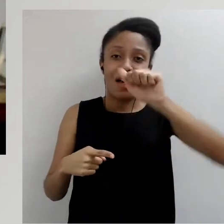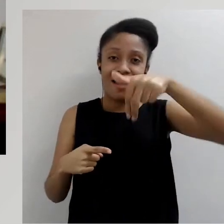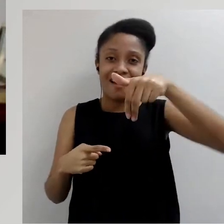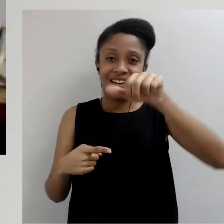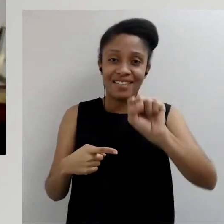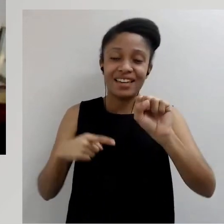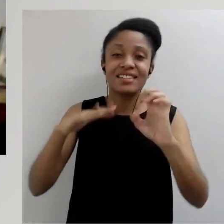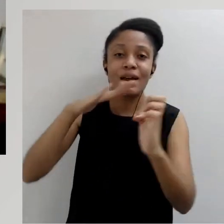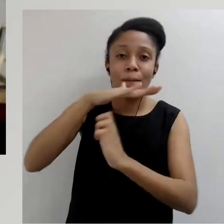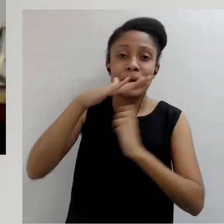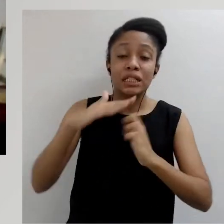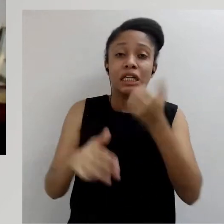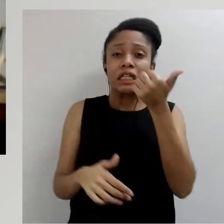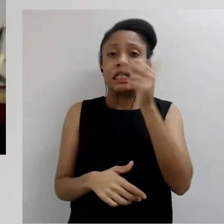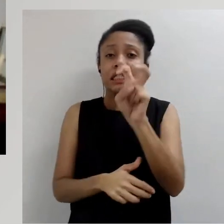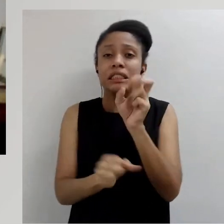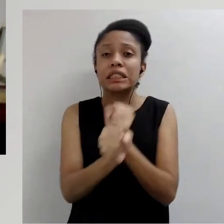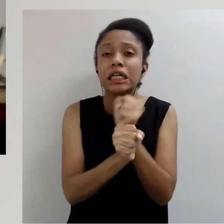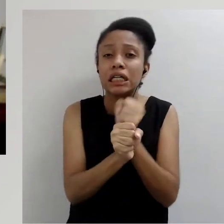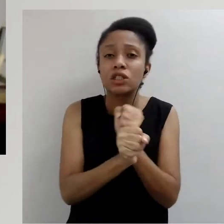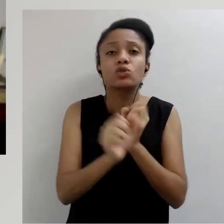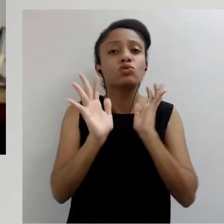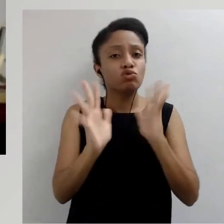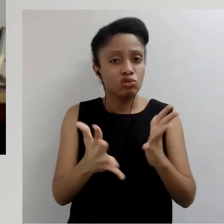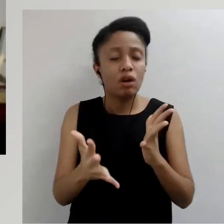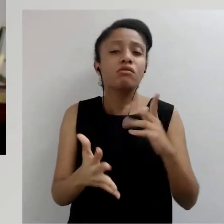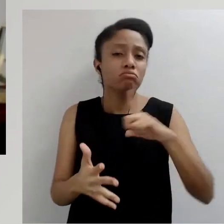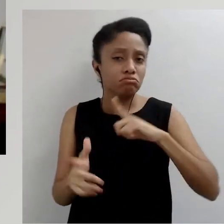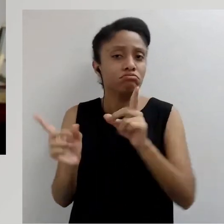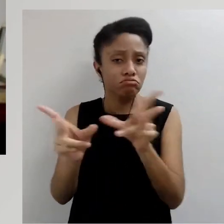we work for more than 15 years in the market.